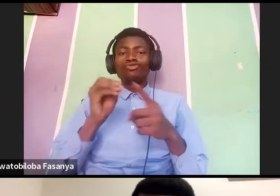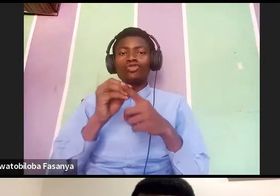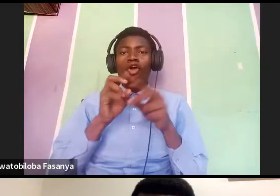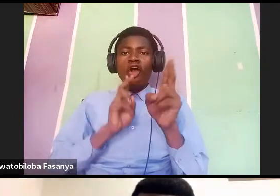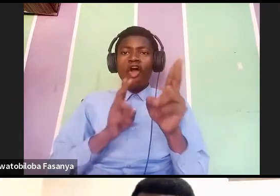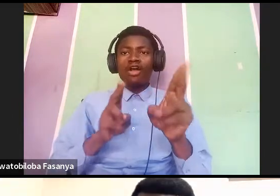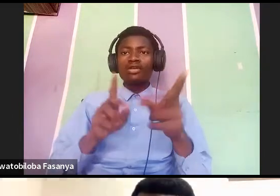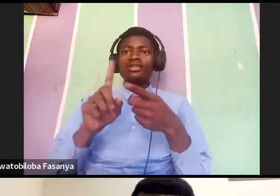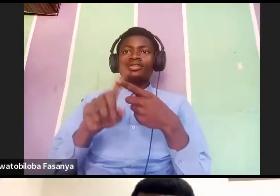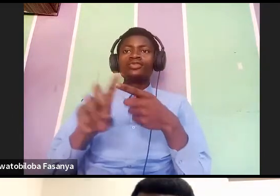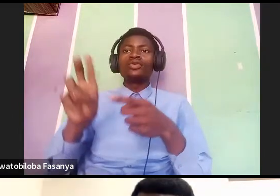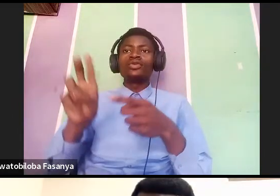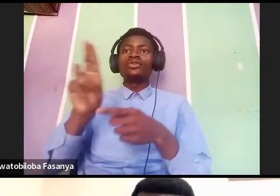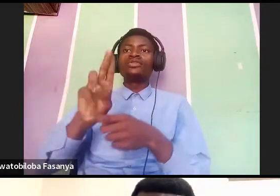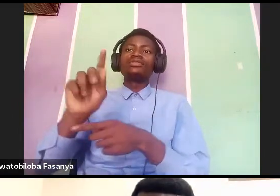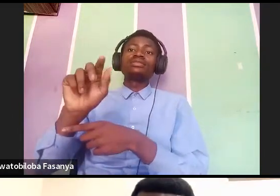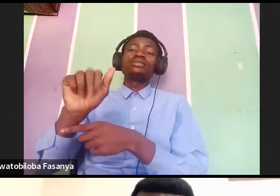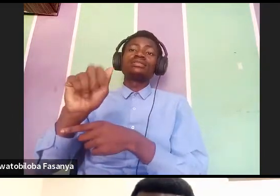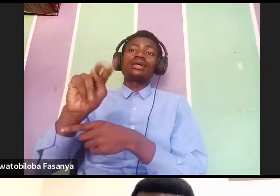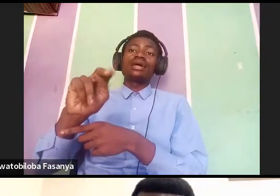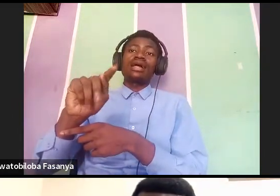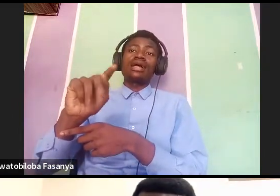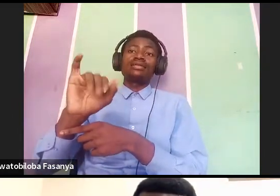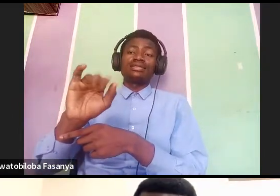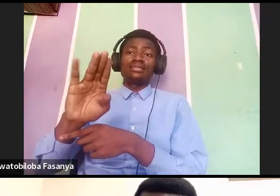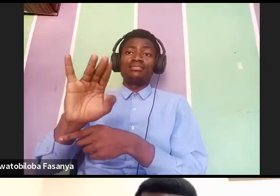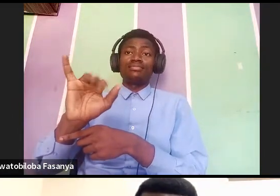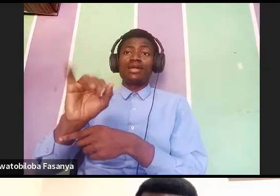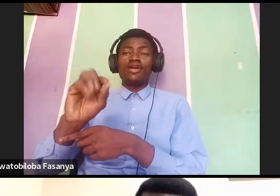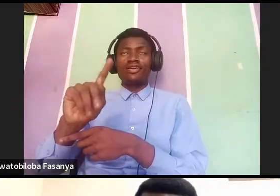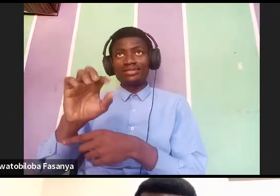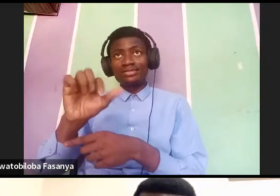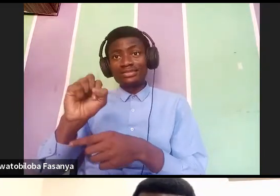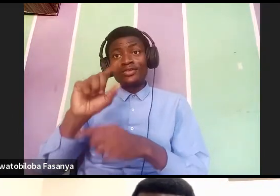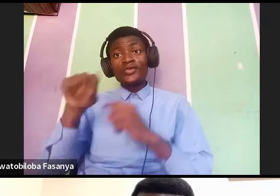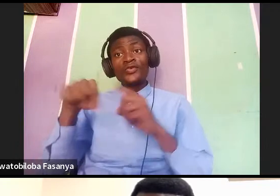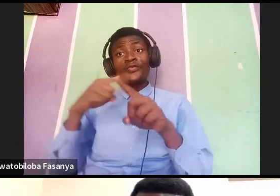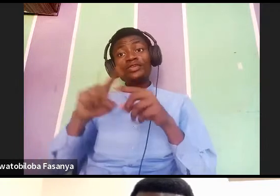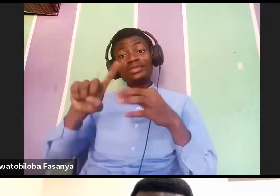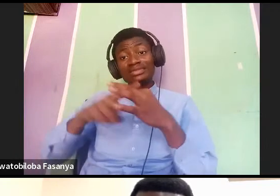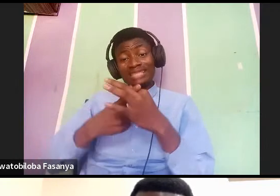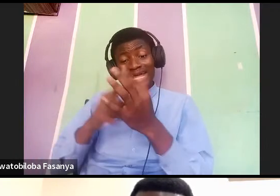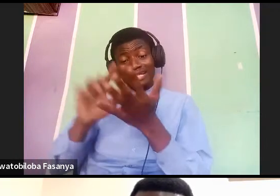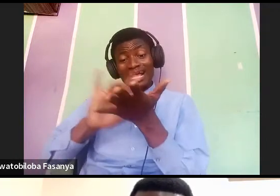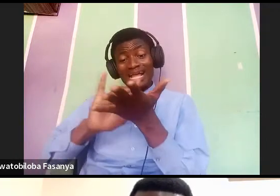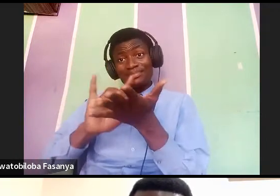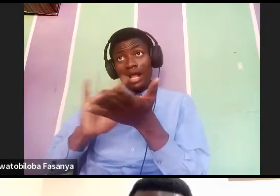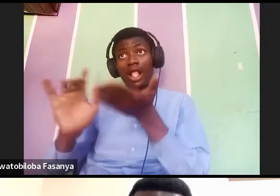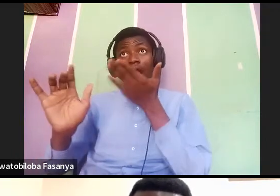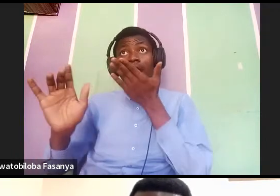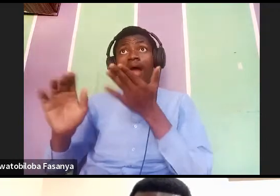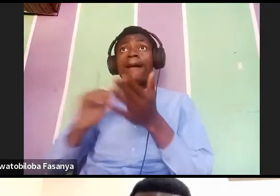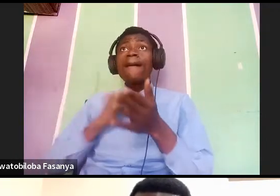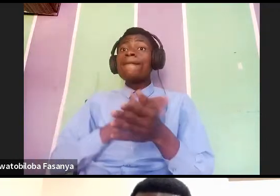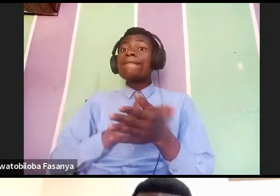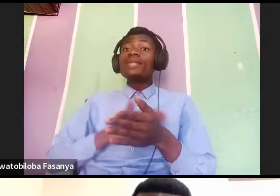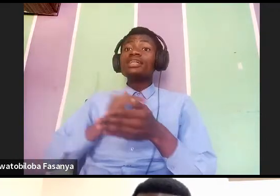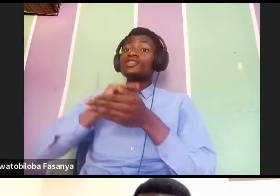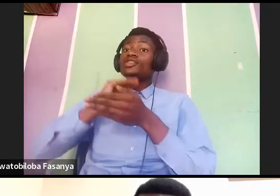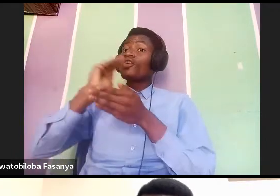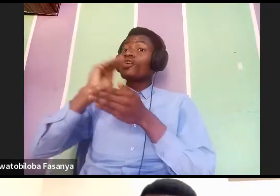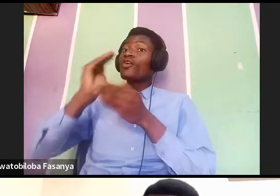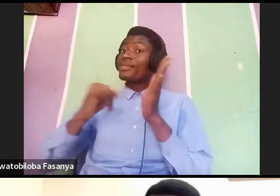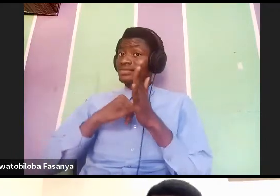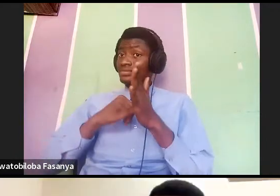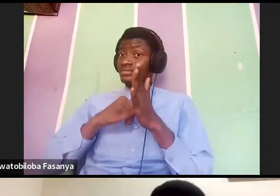complete it. We're still going to do irrational drug use on this platform where you start, complete it. But it shouldn't be the first thing to do